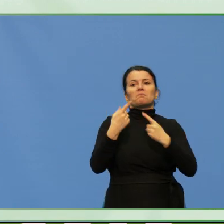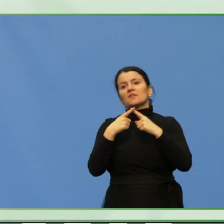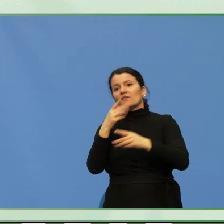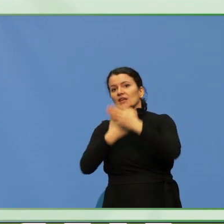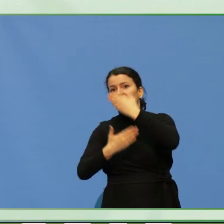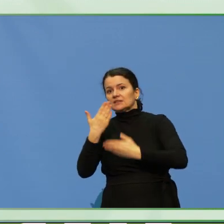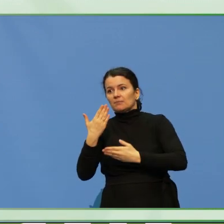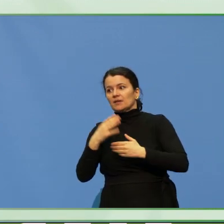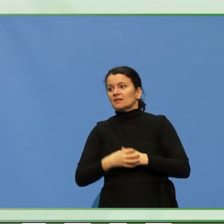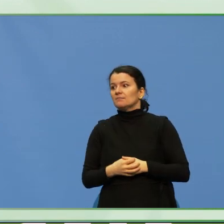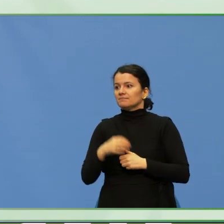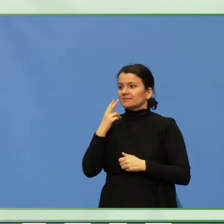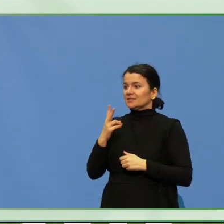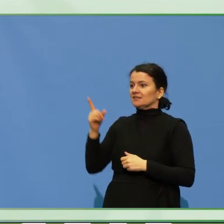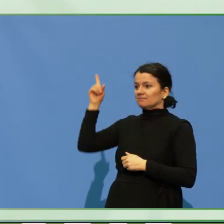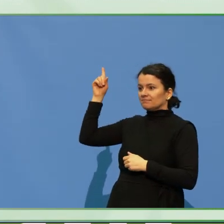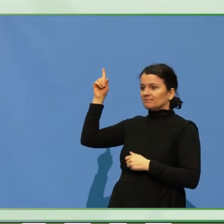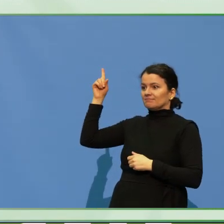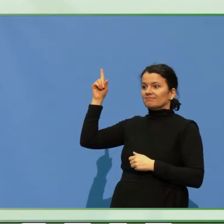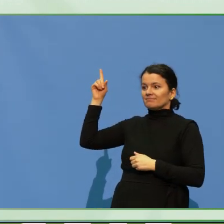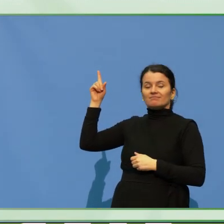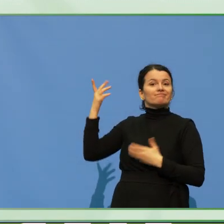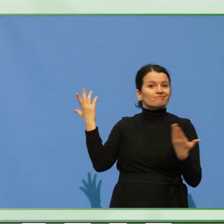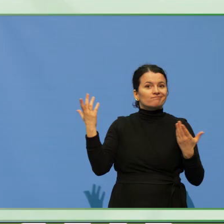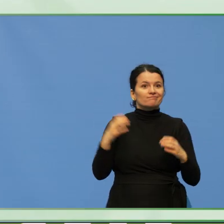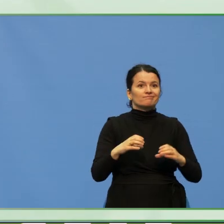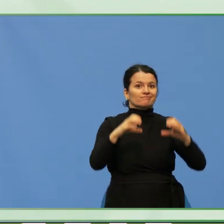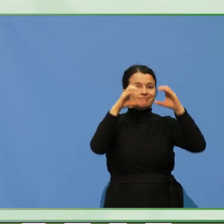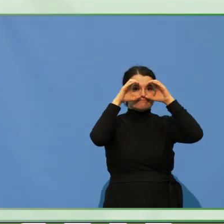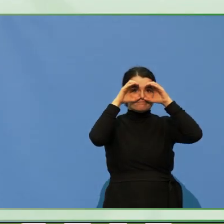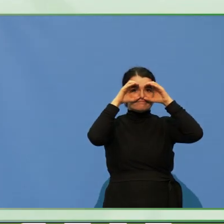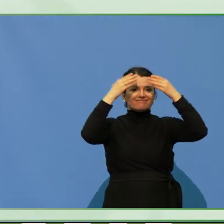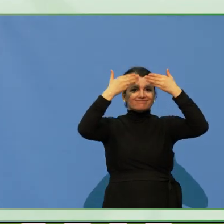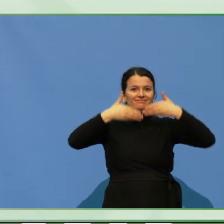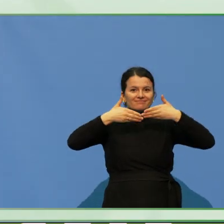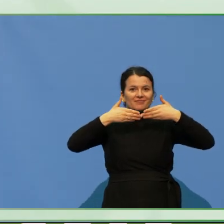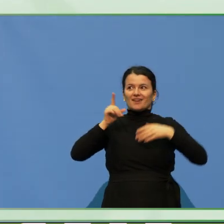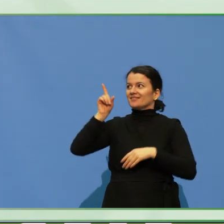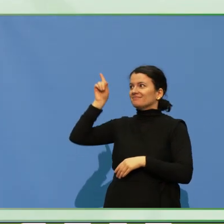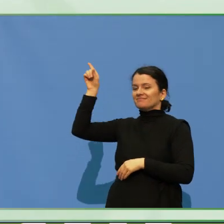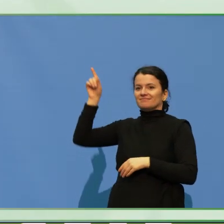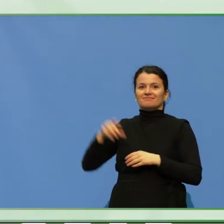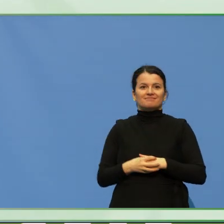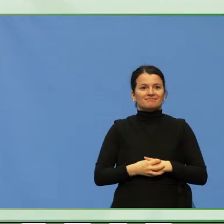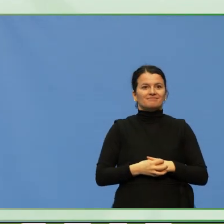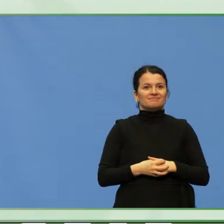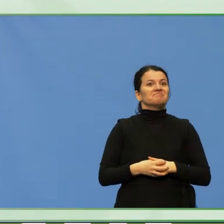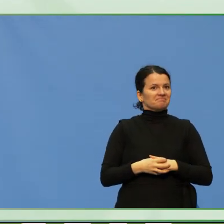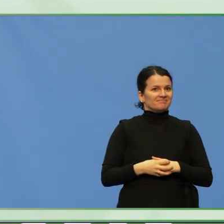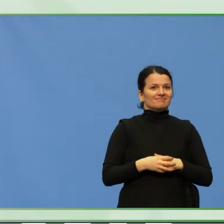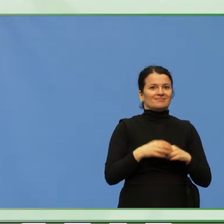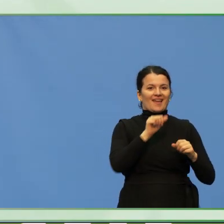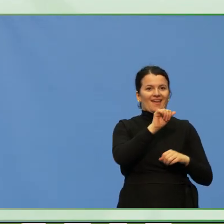almost a ski goggle, because that's how blind people walk around. And